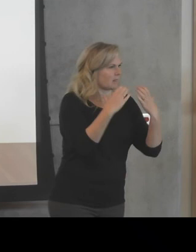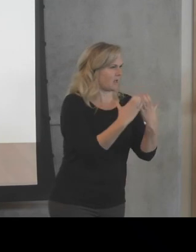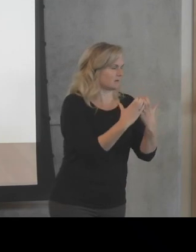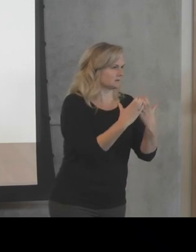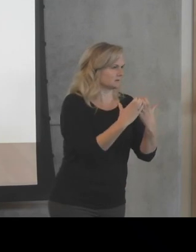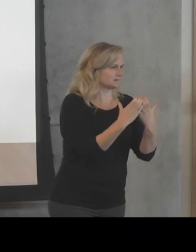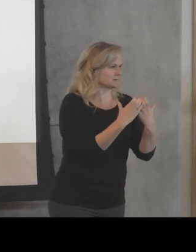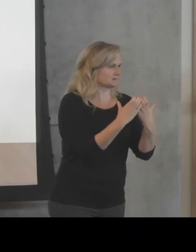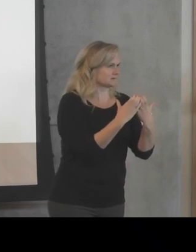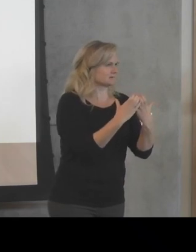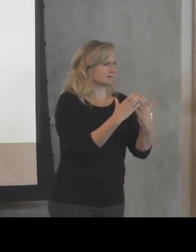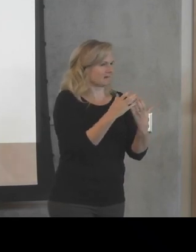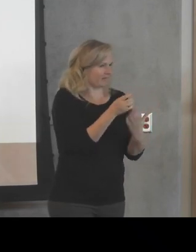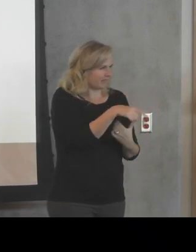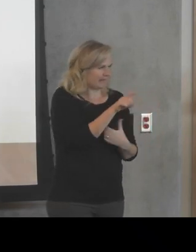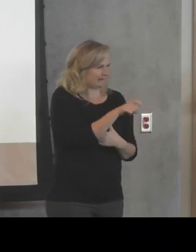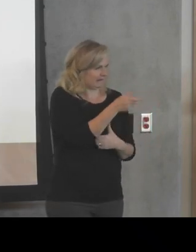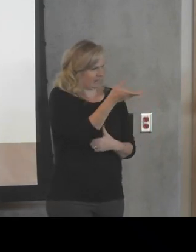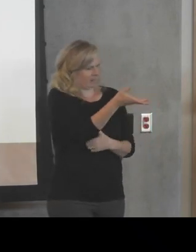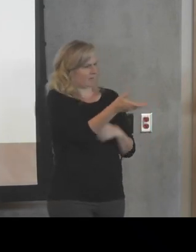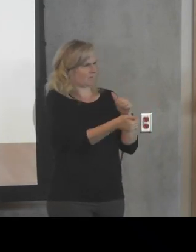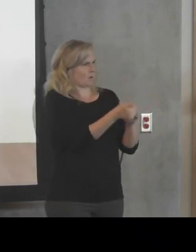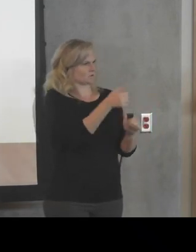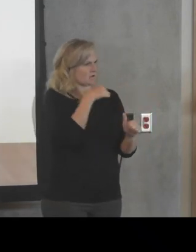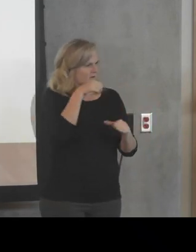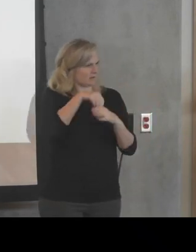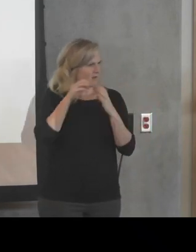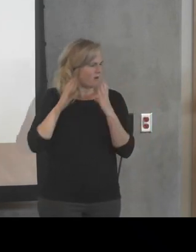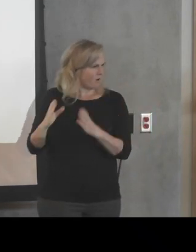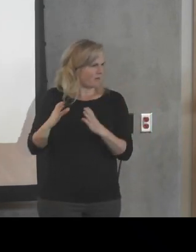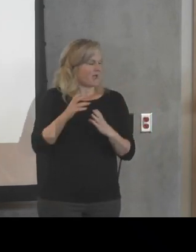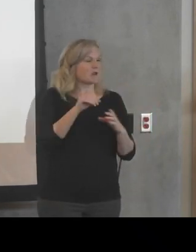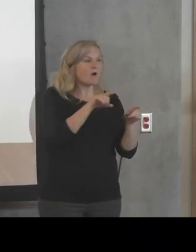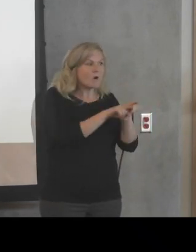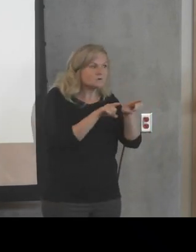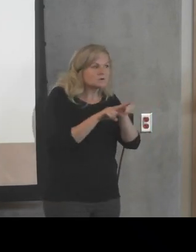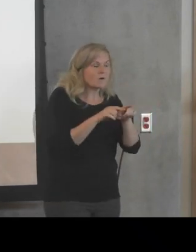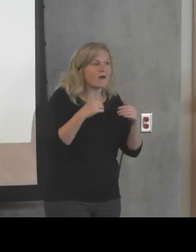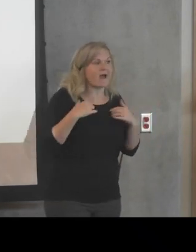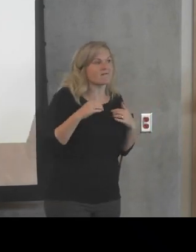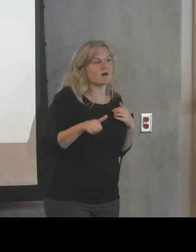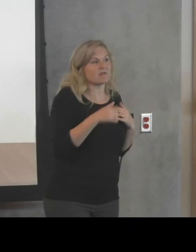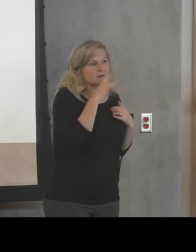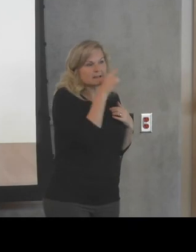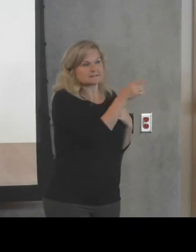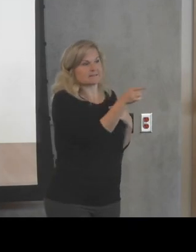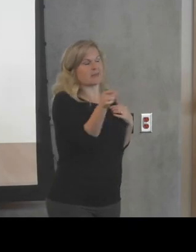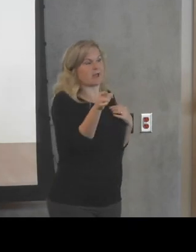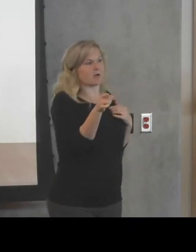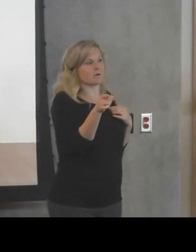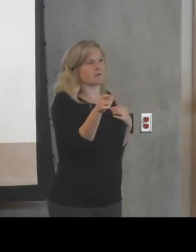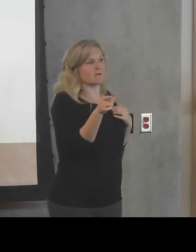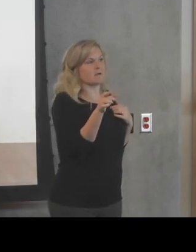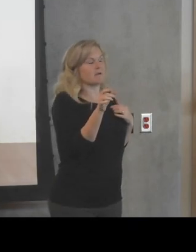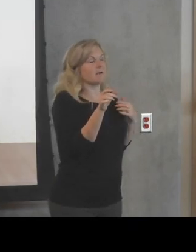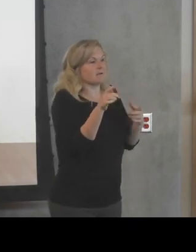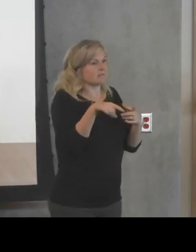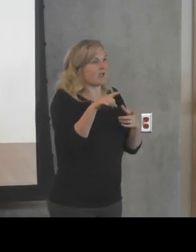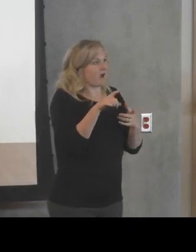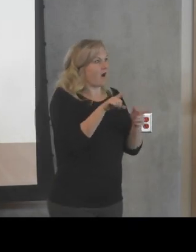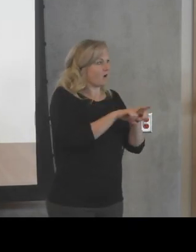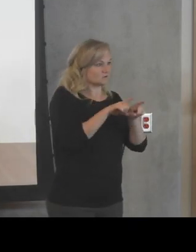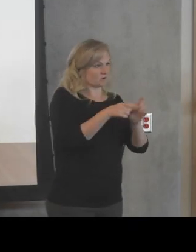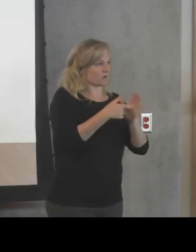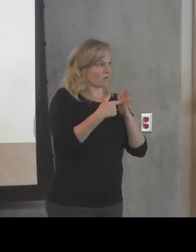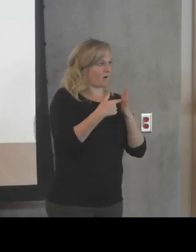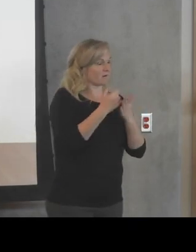it the most. And the other thing is there's half a dozen other kids that also need to work on that sound so that